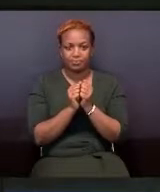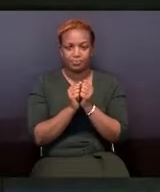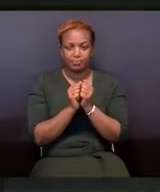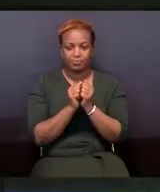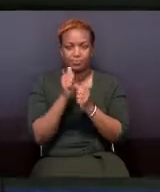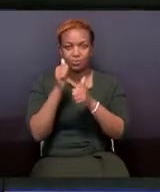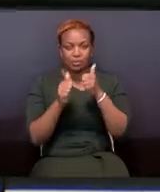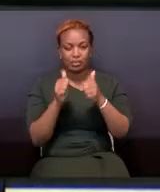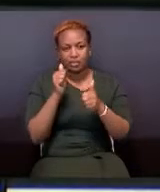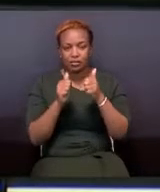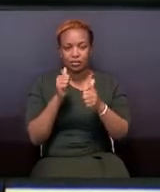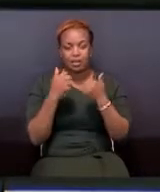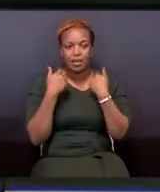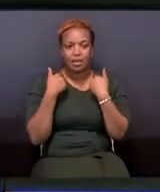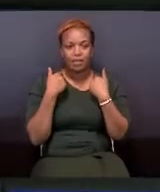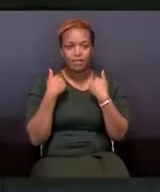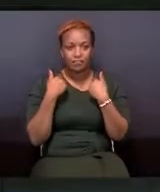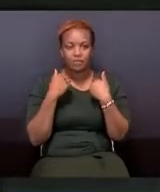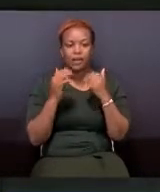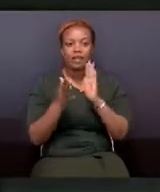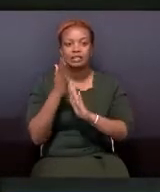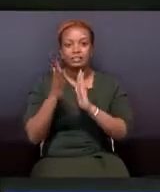go far and fast together?